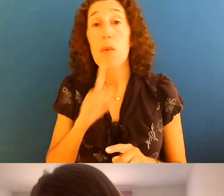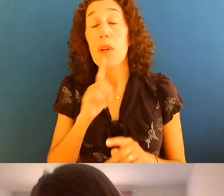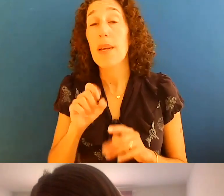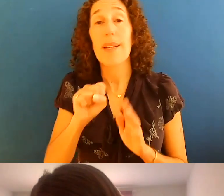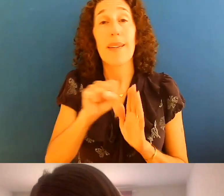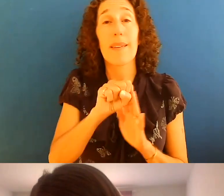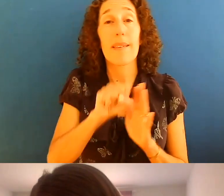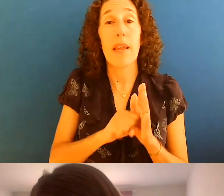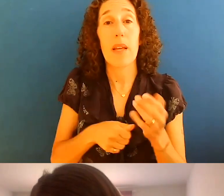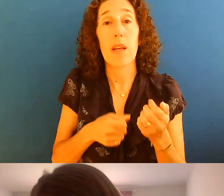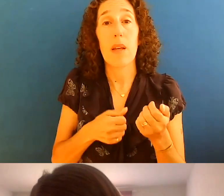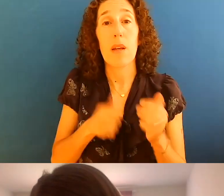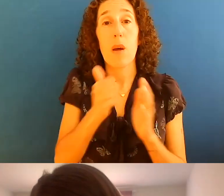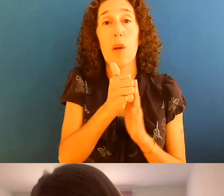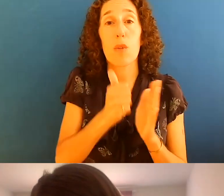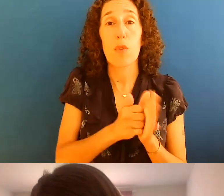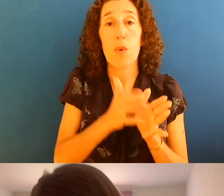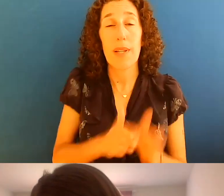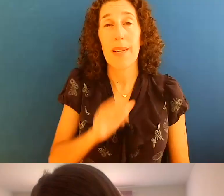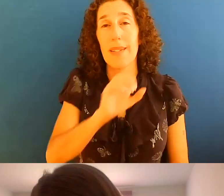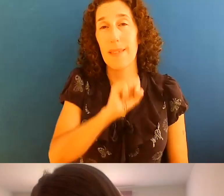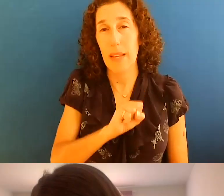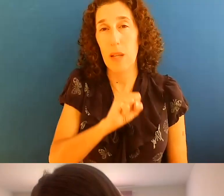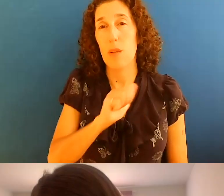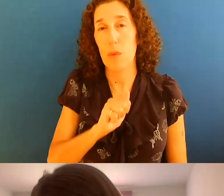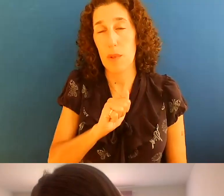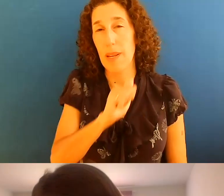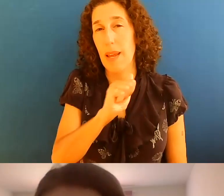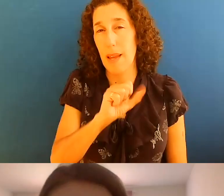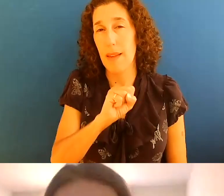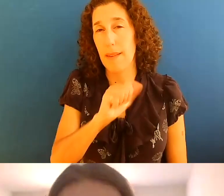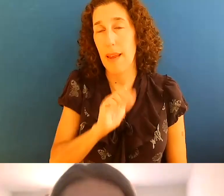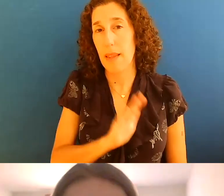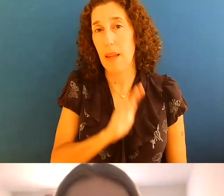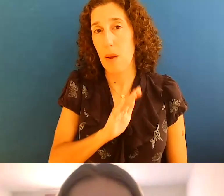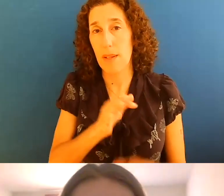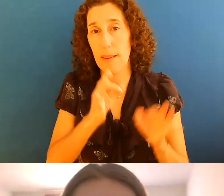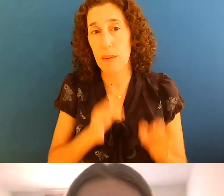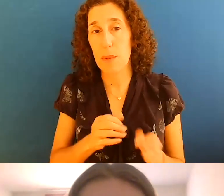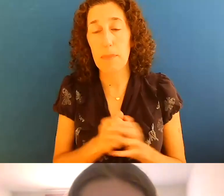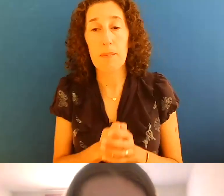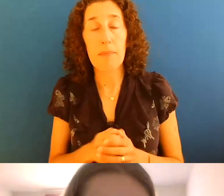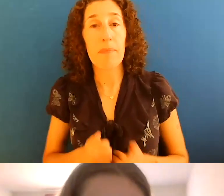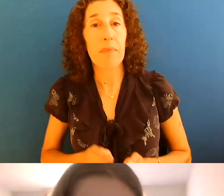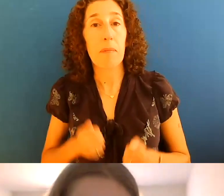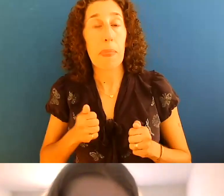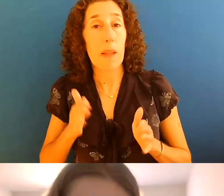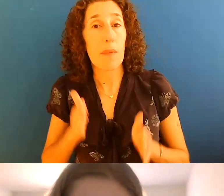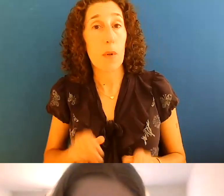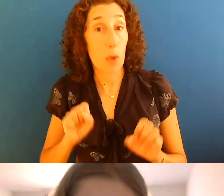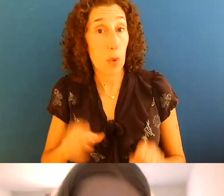declines to prosecute, that is the end of the criminal case. The survivors could bring potentially civil